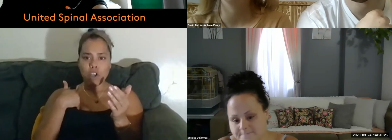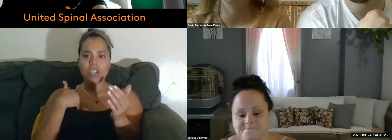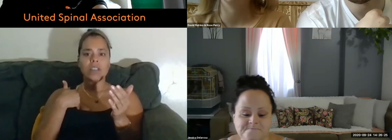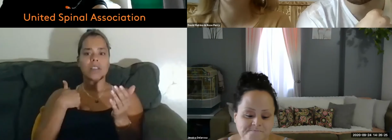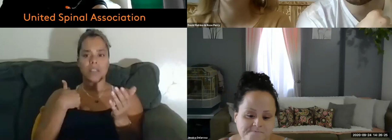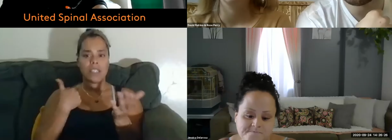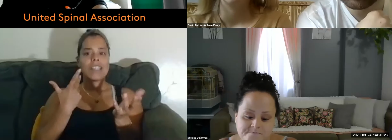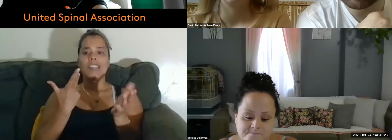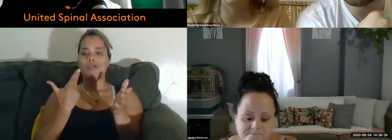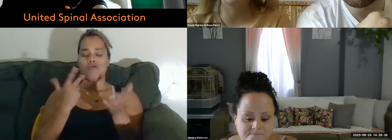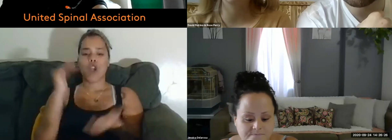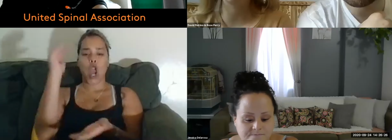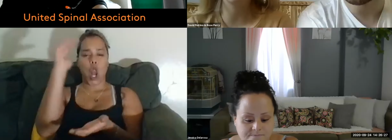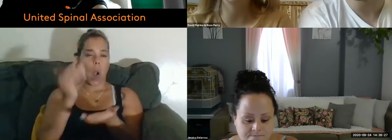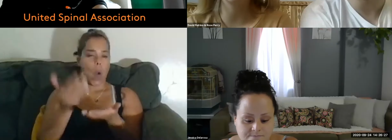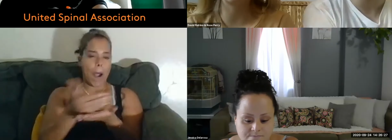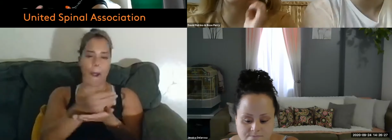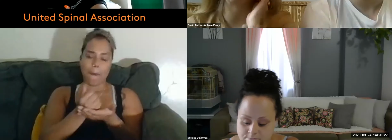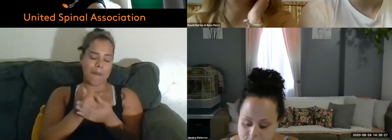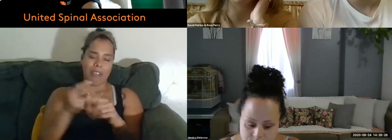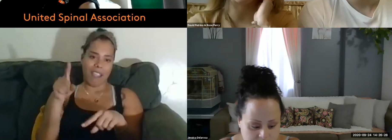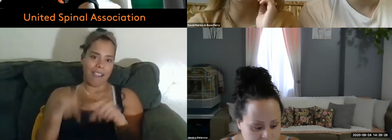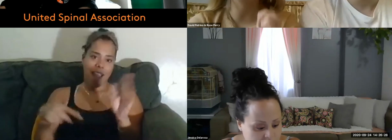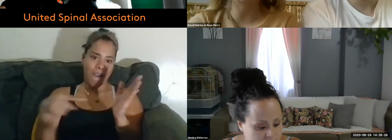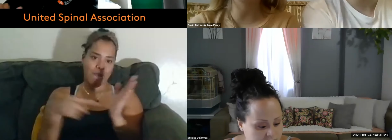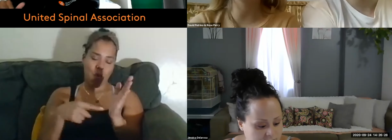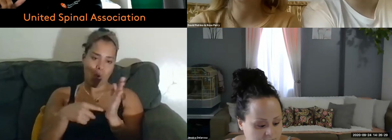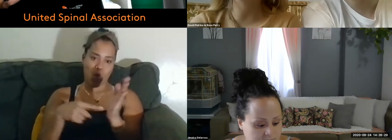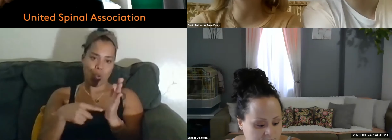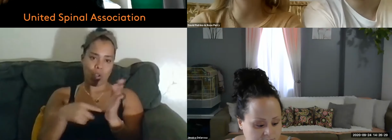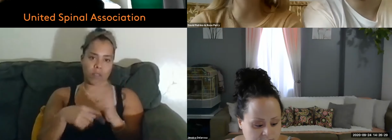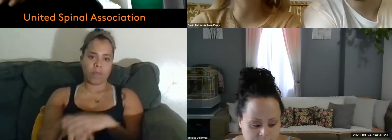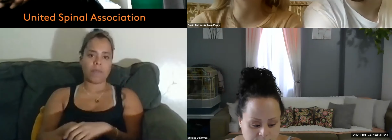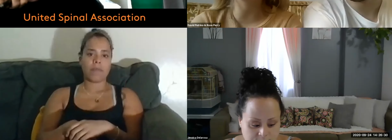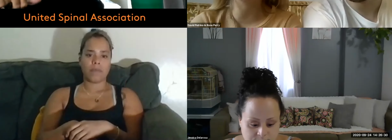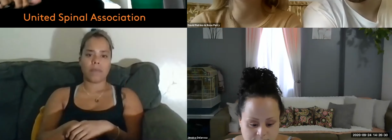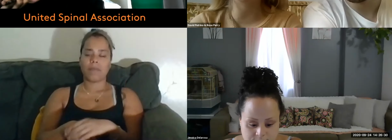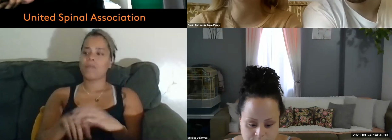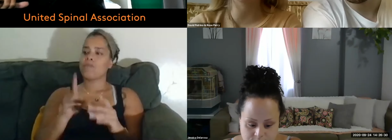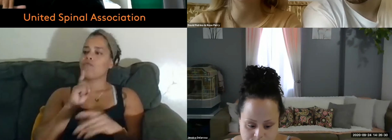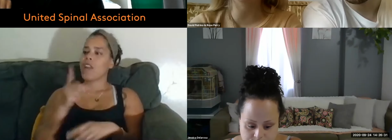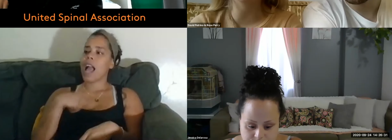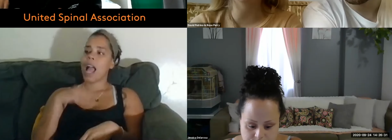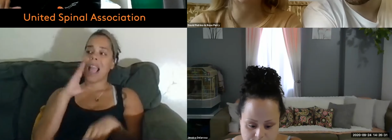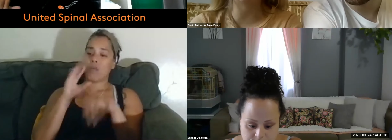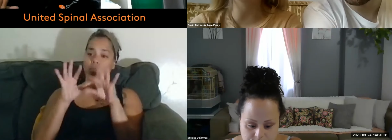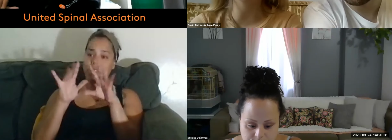one. Yeah, definitely. I'm going to type my email address into the chat, but